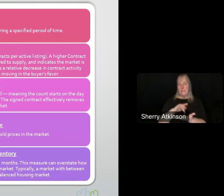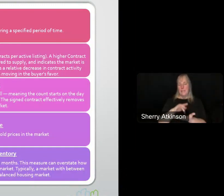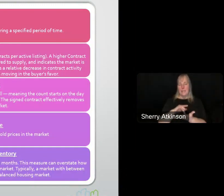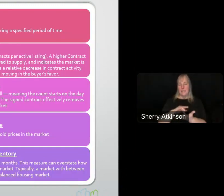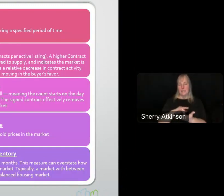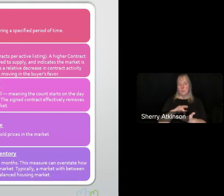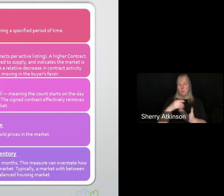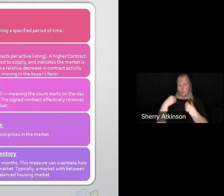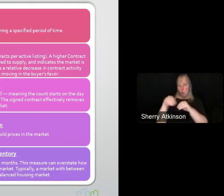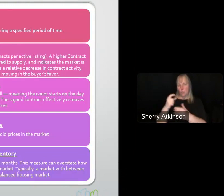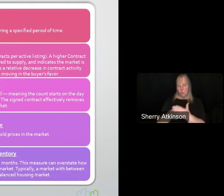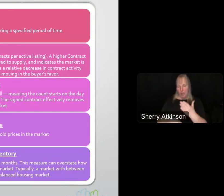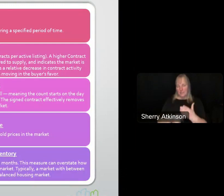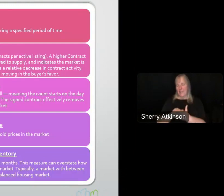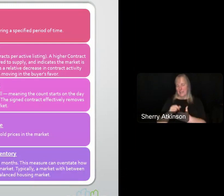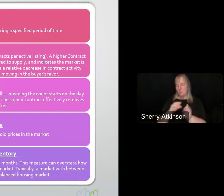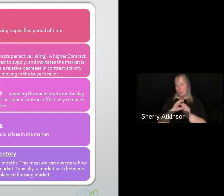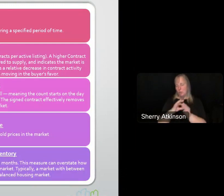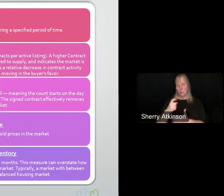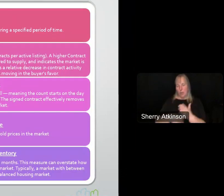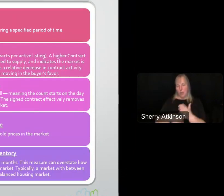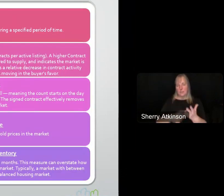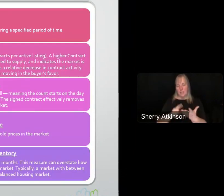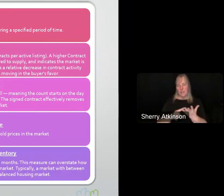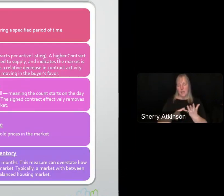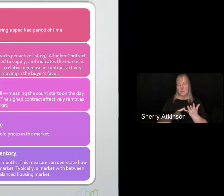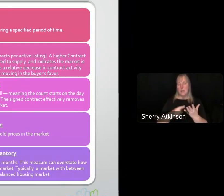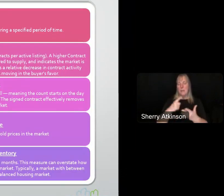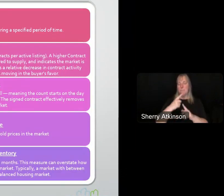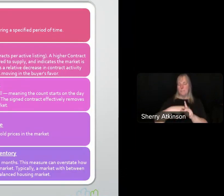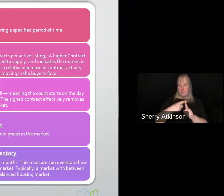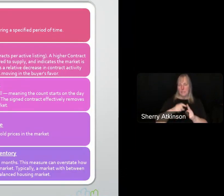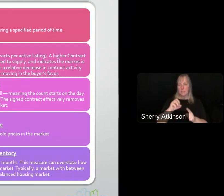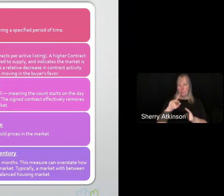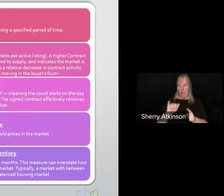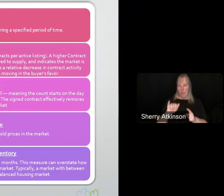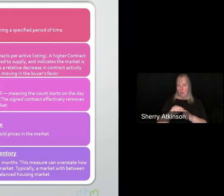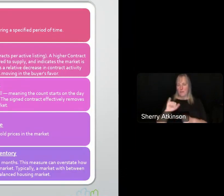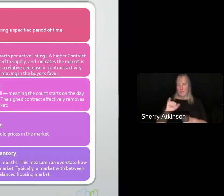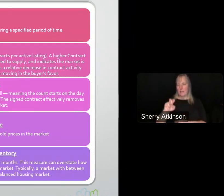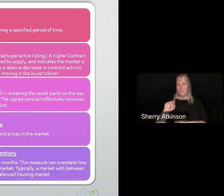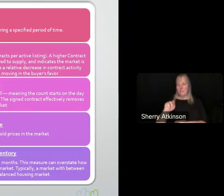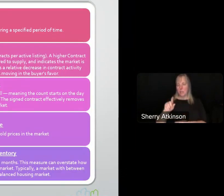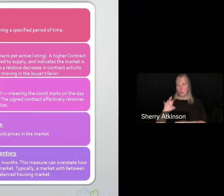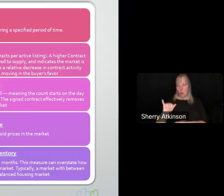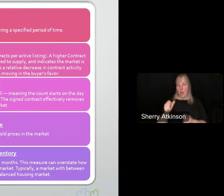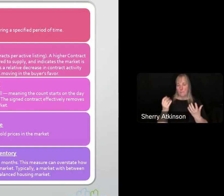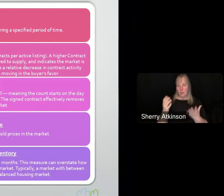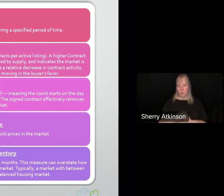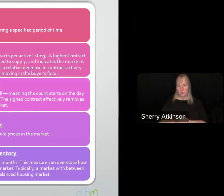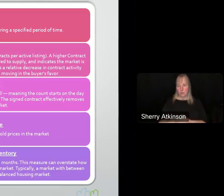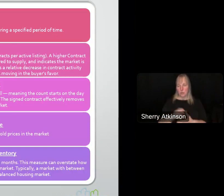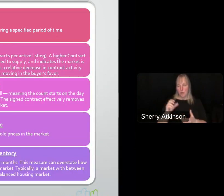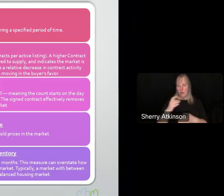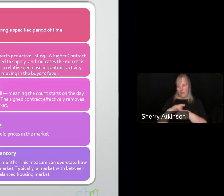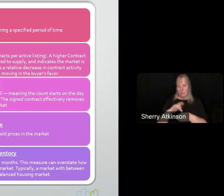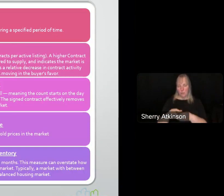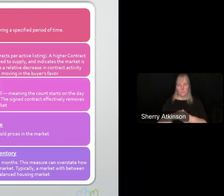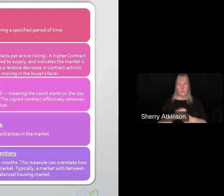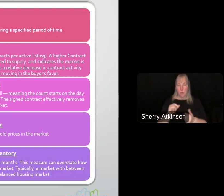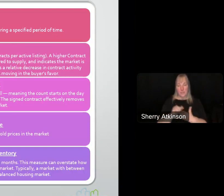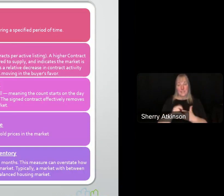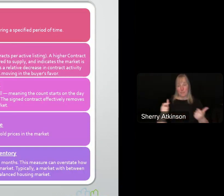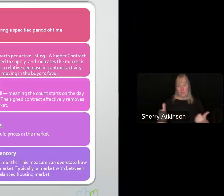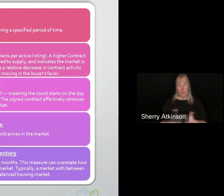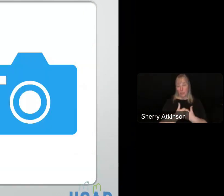the monthly supply of our inventory, which is has been a huge challenge in the last several years. So we're going to